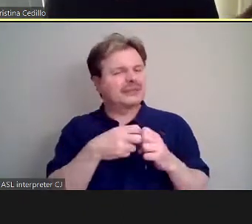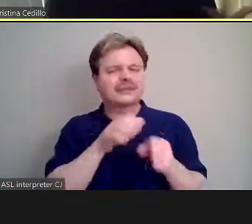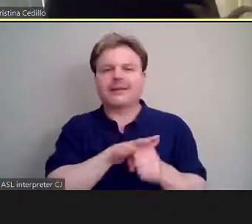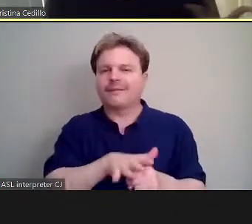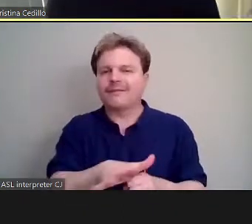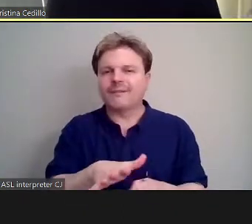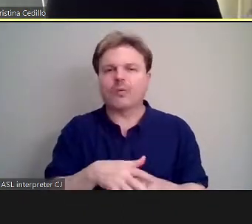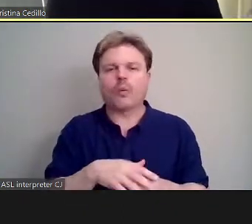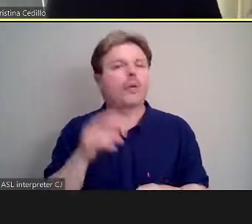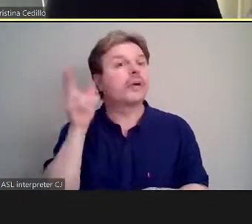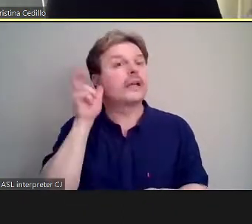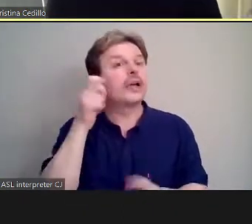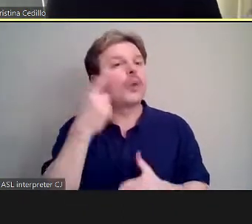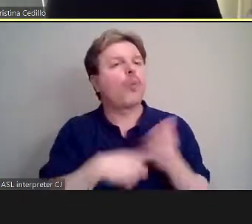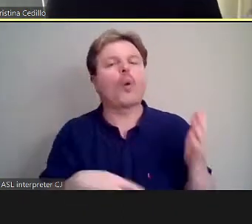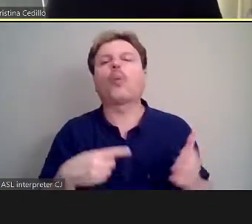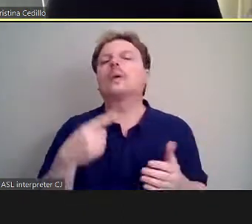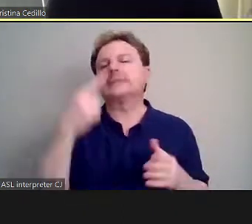hear.